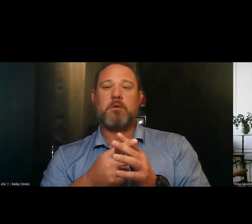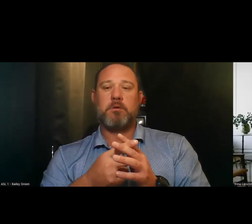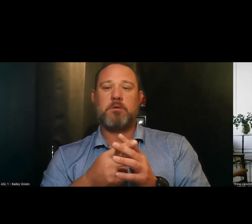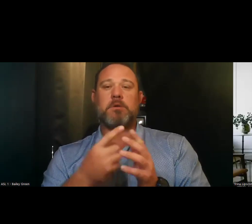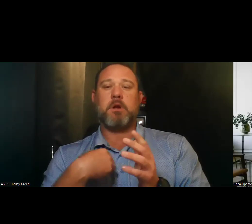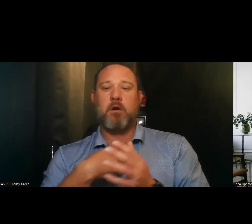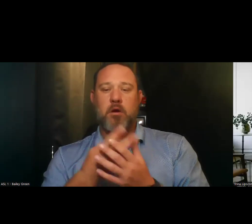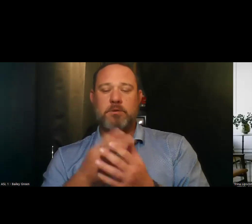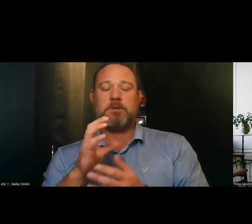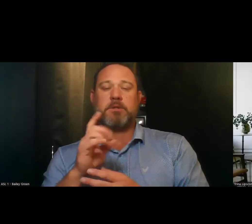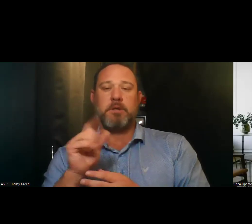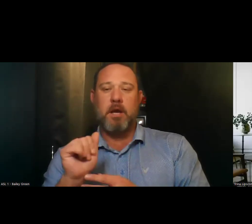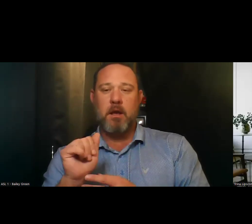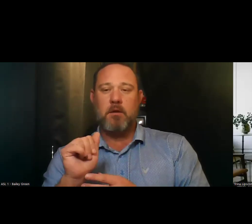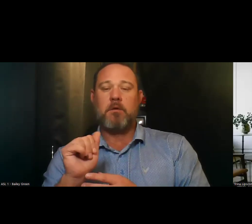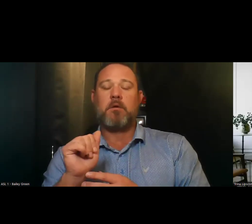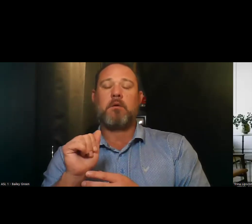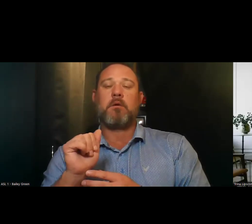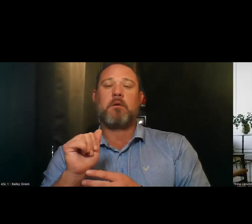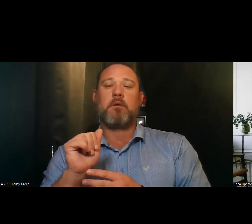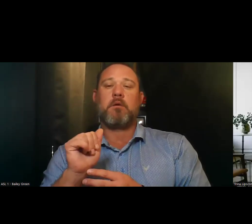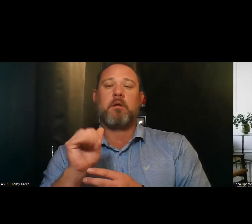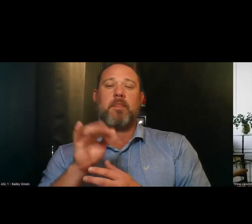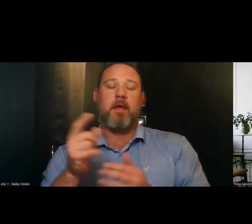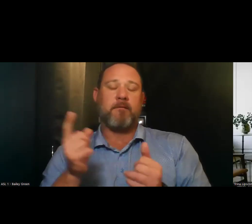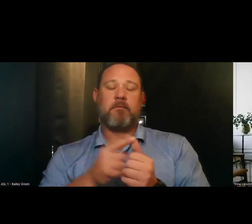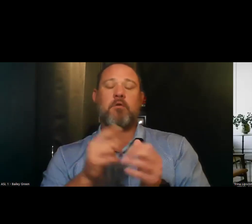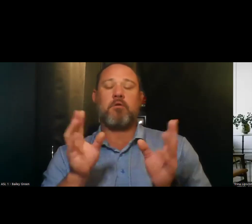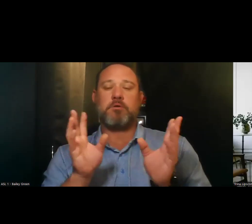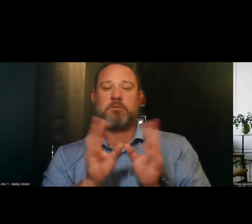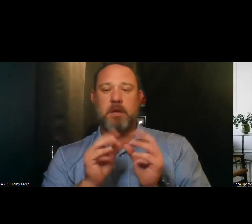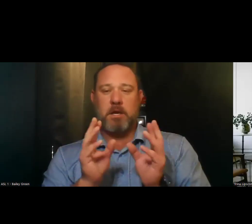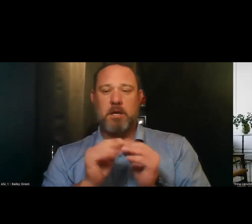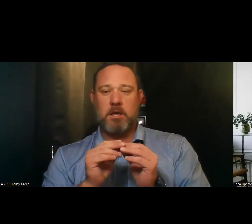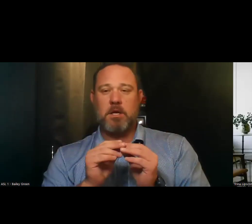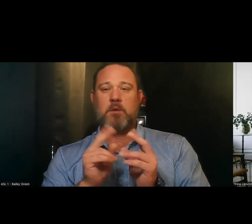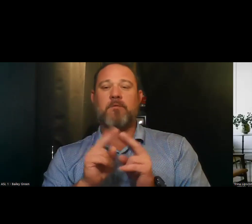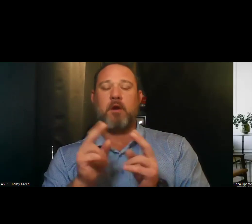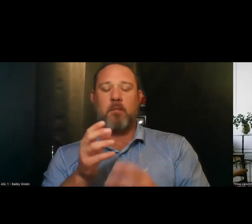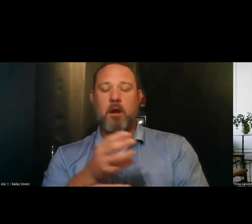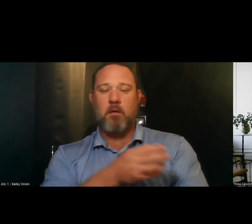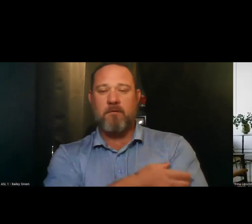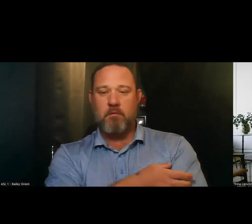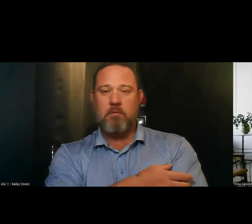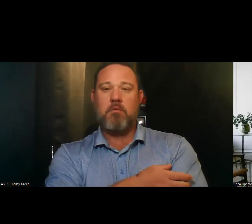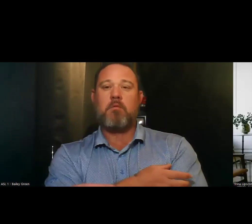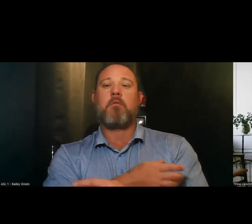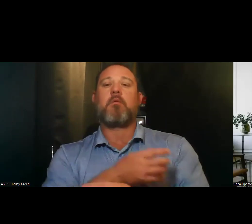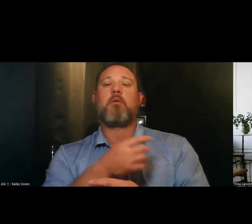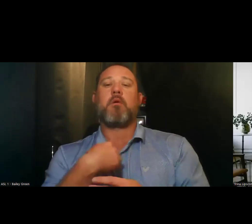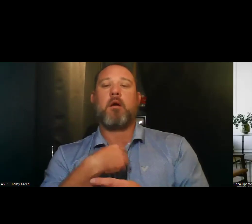colleagues at CDA. And that first meeting was very powerful. We